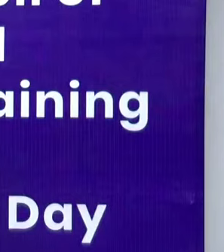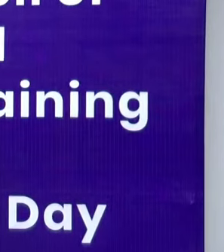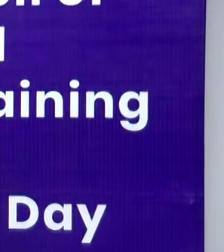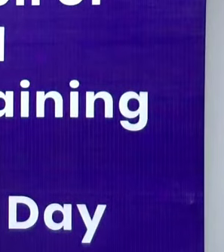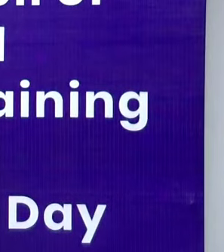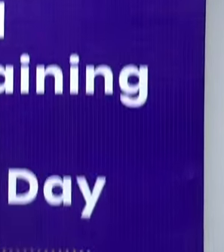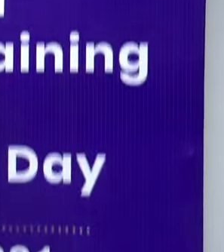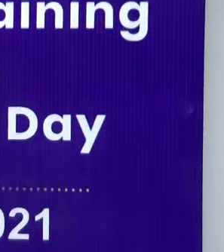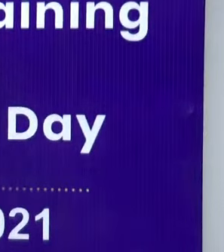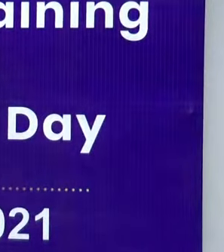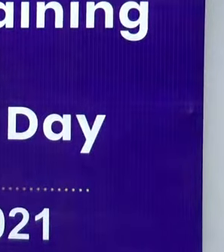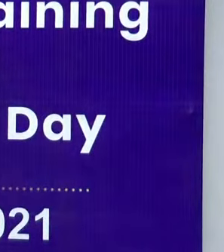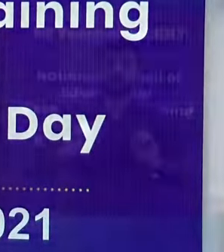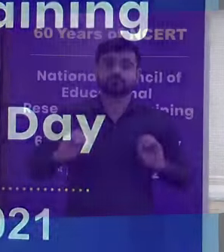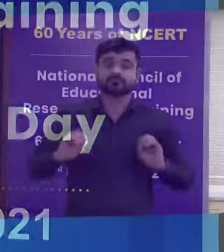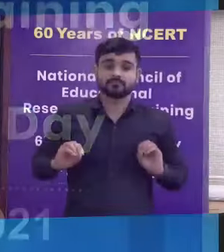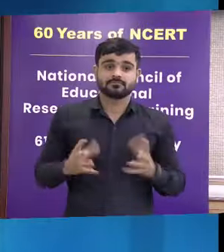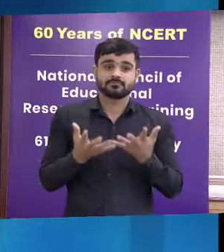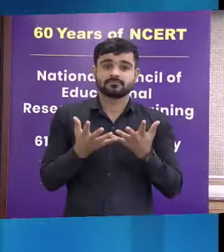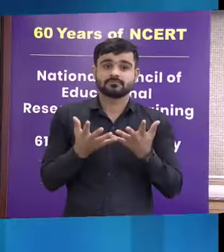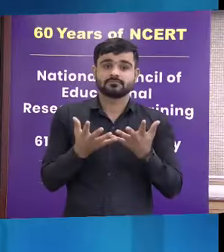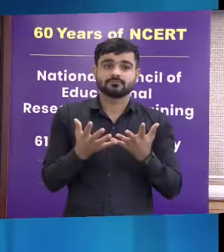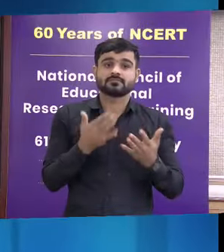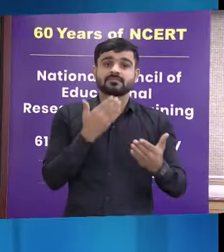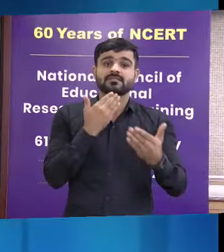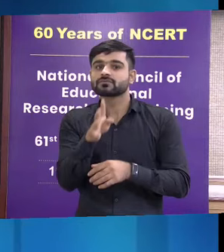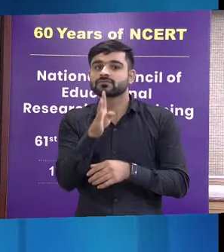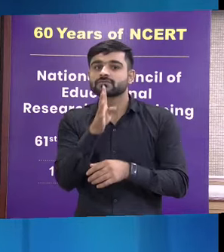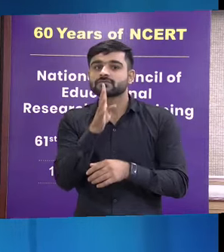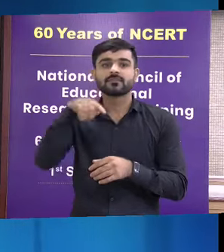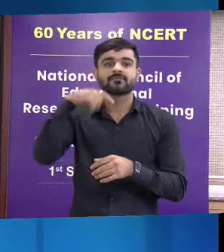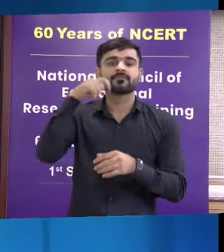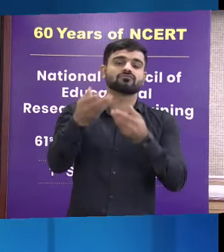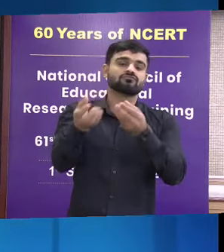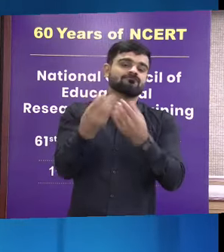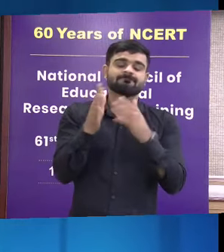I would like to start with thanks to